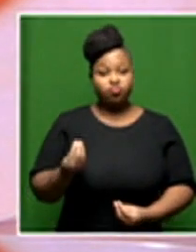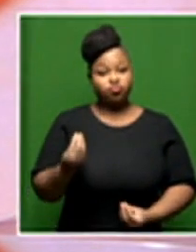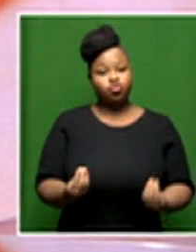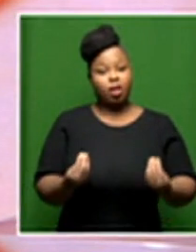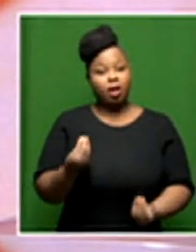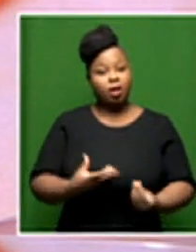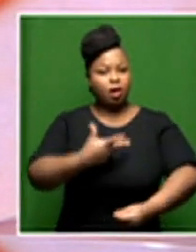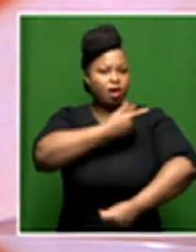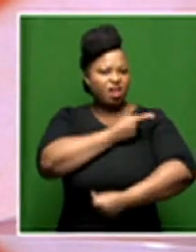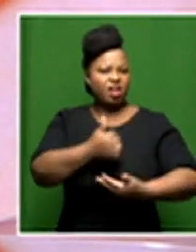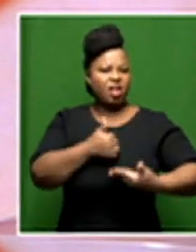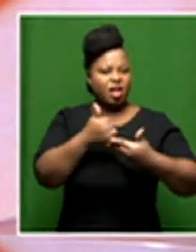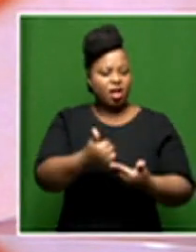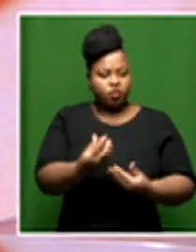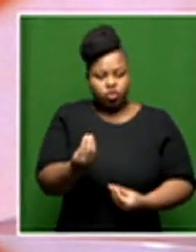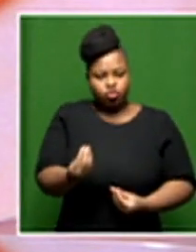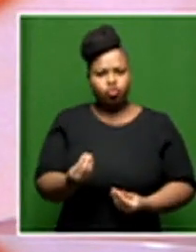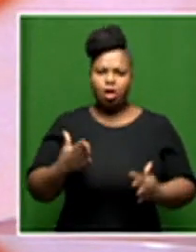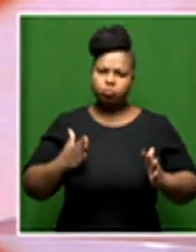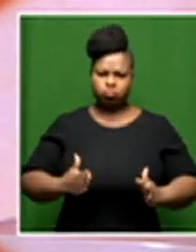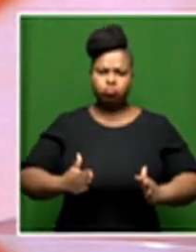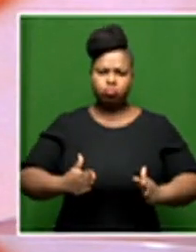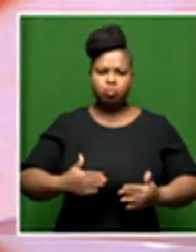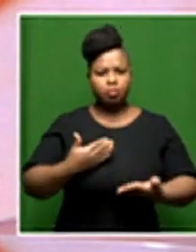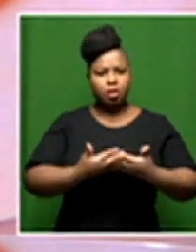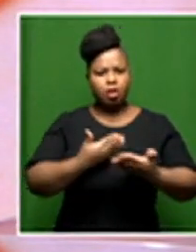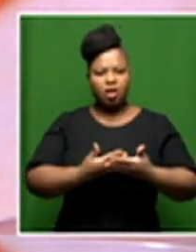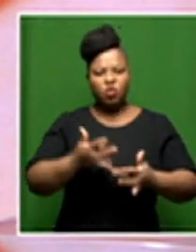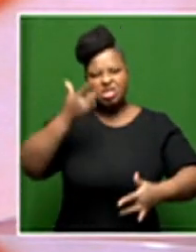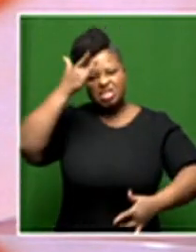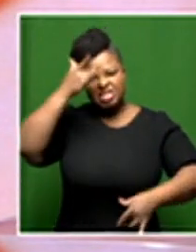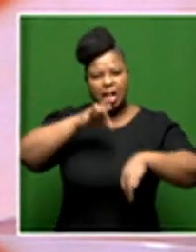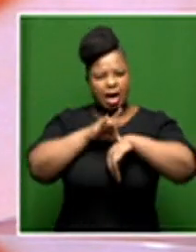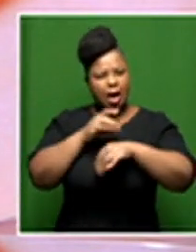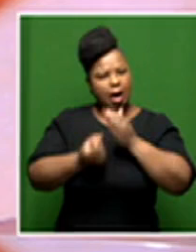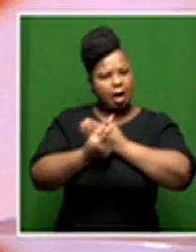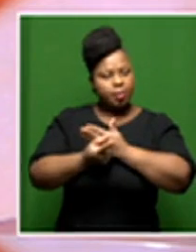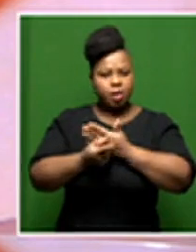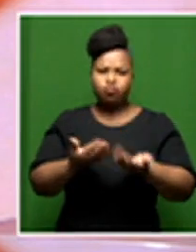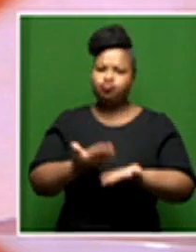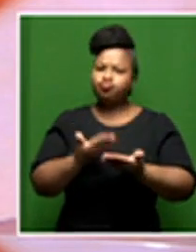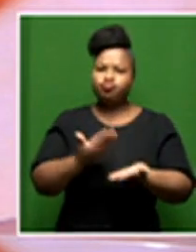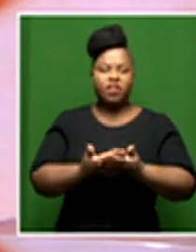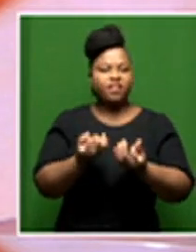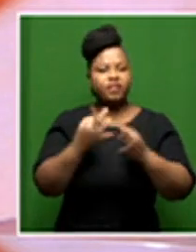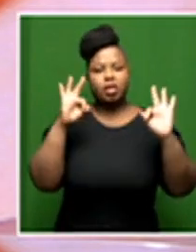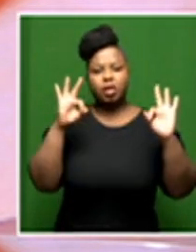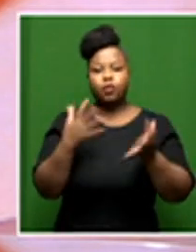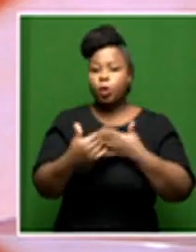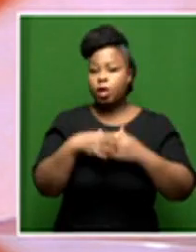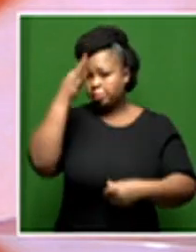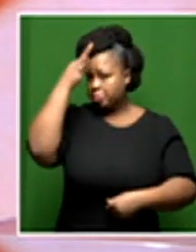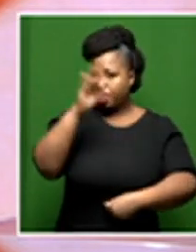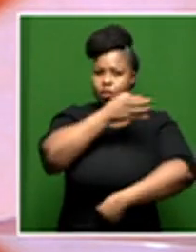Childhood immunizations help to strengthen your child's immune system to fight many diseases and is available for free at